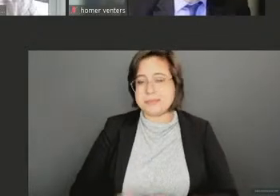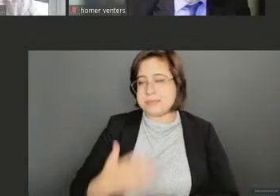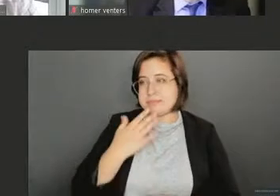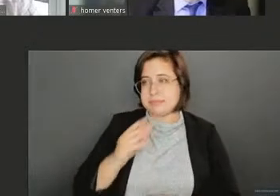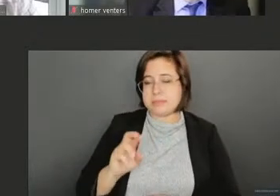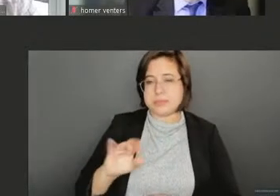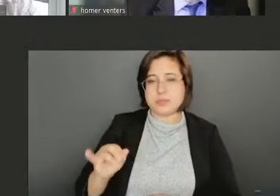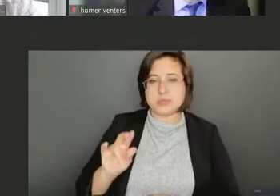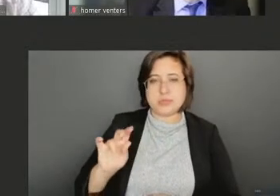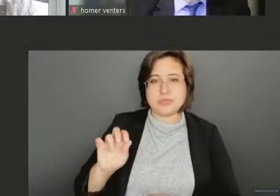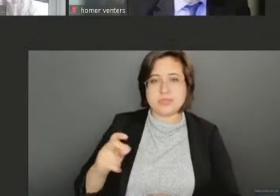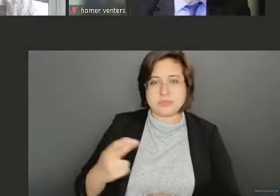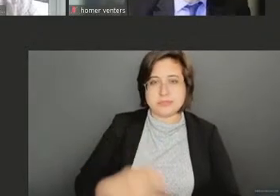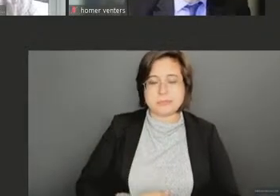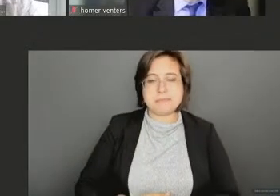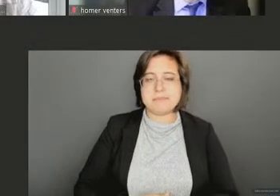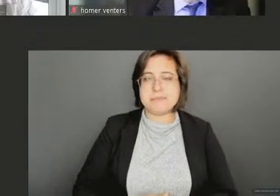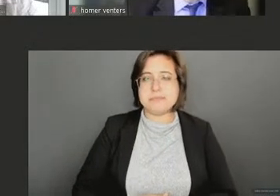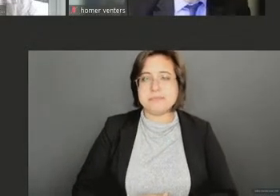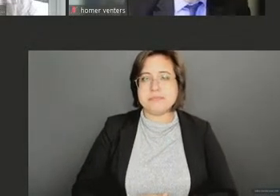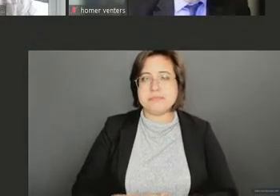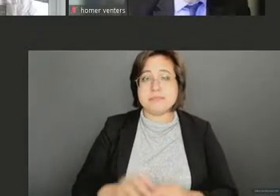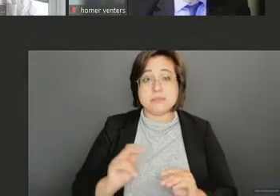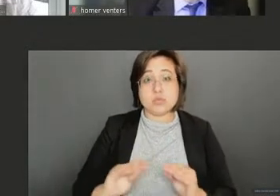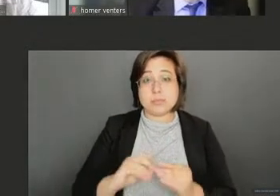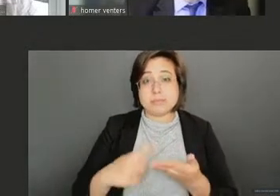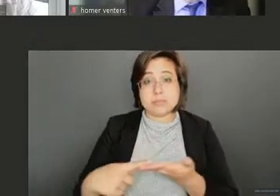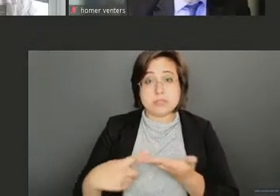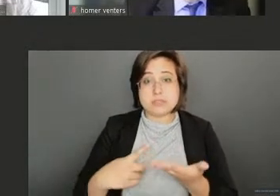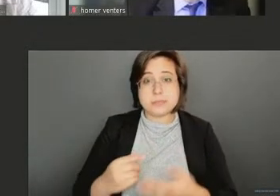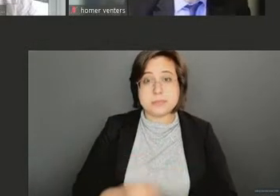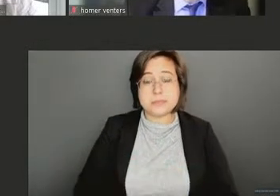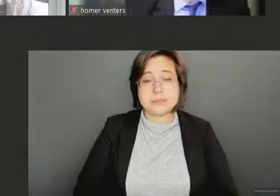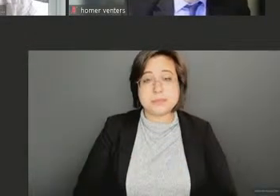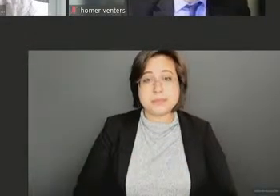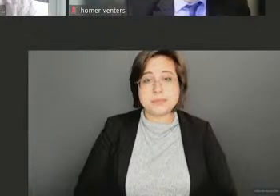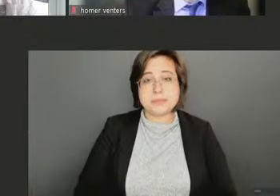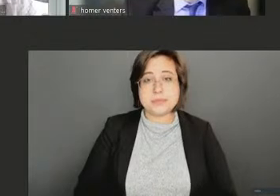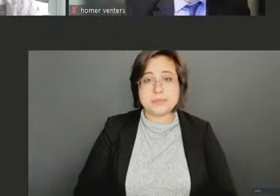Joseph. Right. Any further discussion?